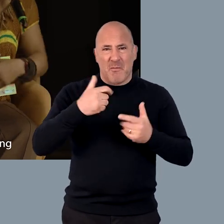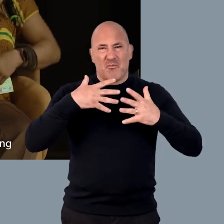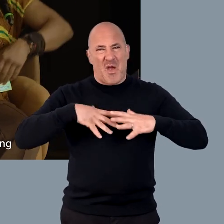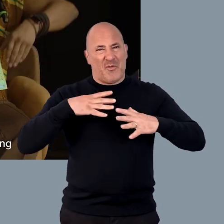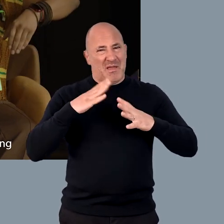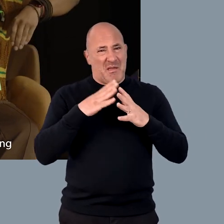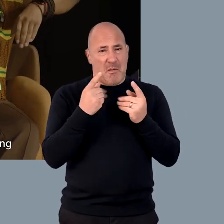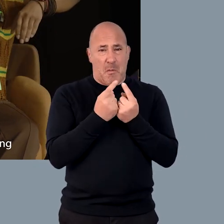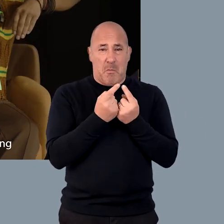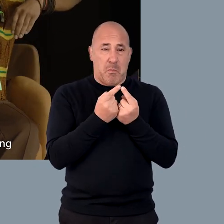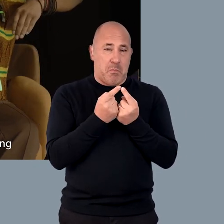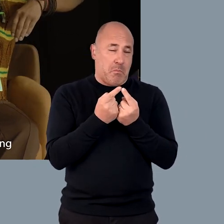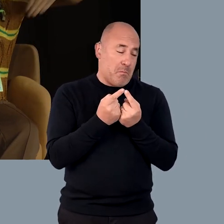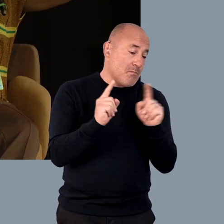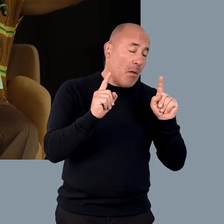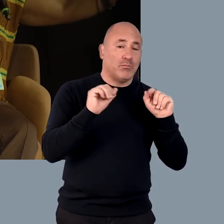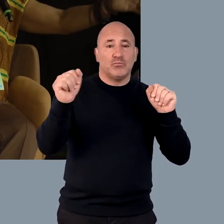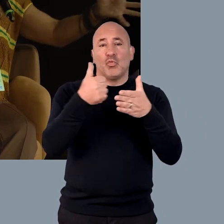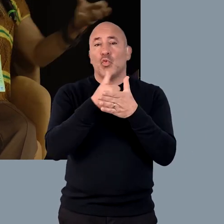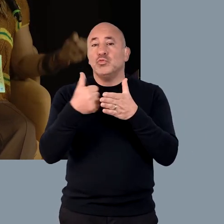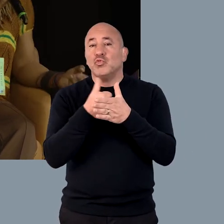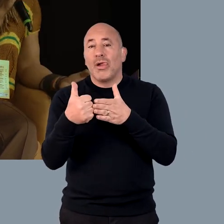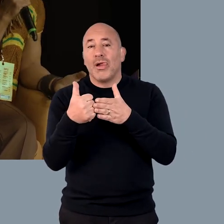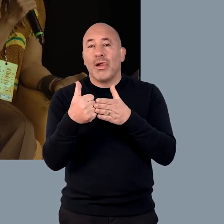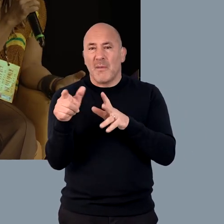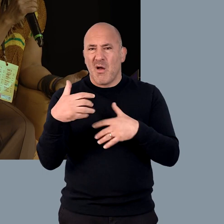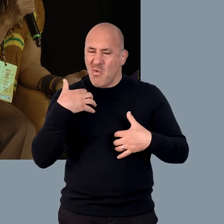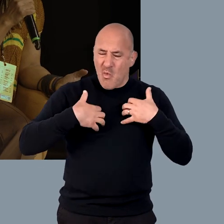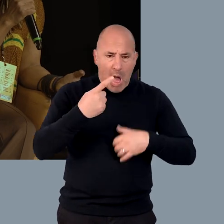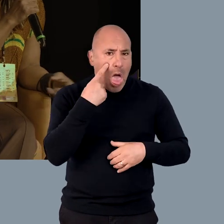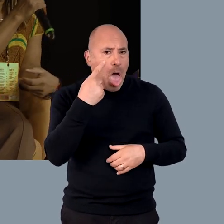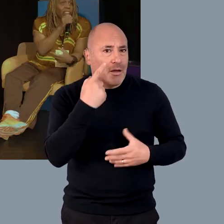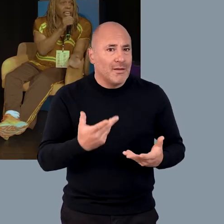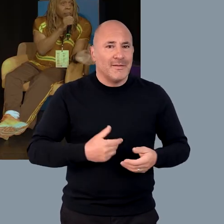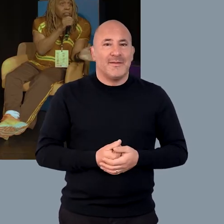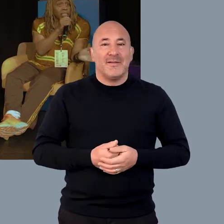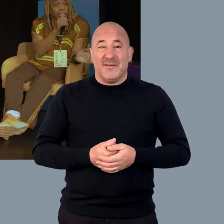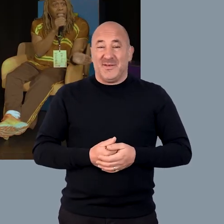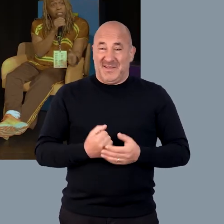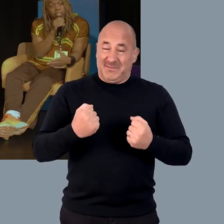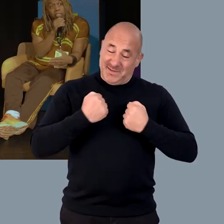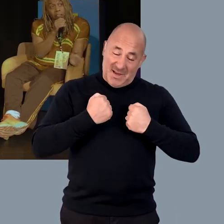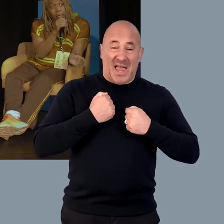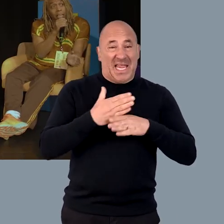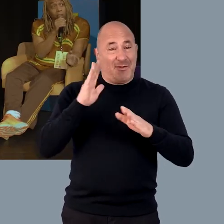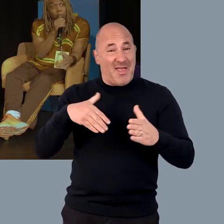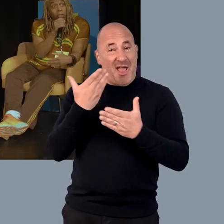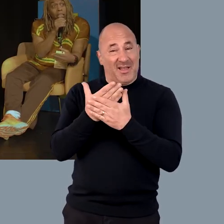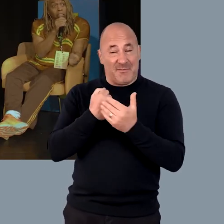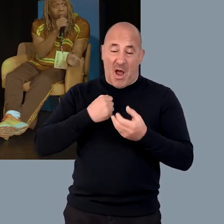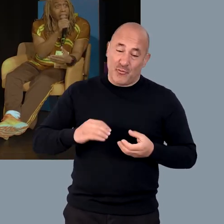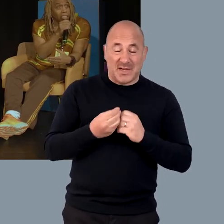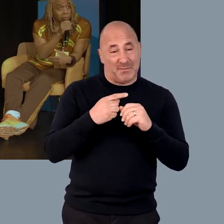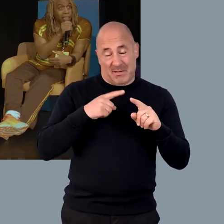something, um, miles away from them that they're excited to explore. And that has been really the ethos of my